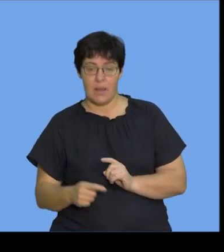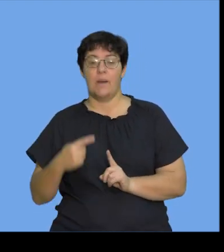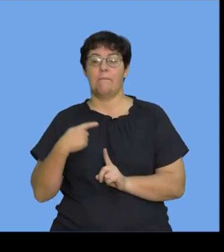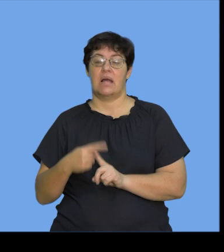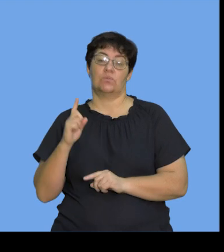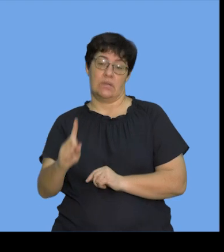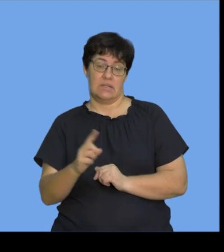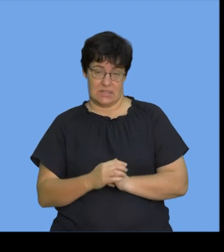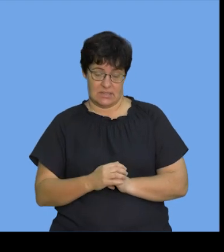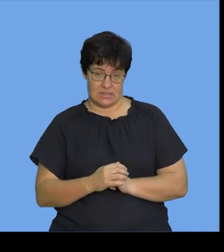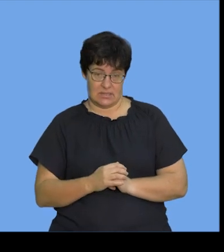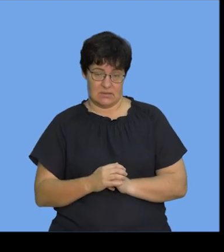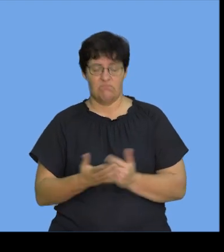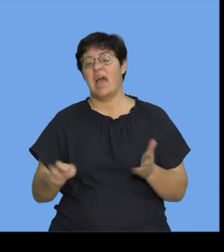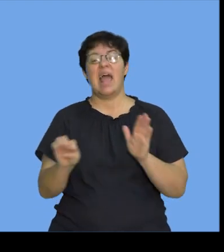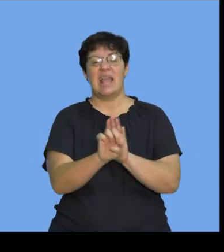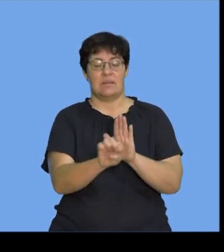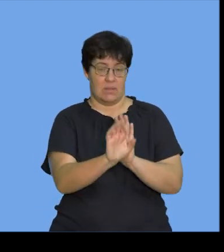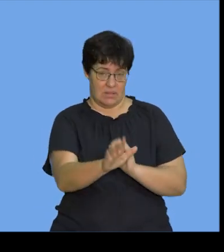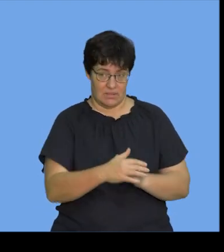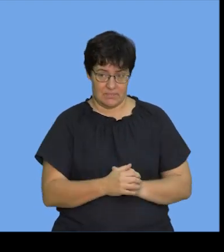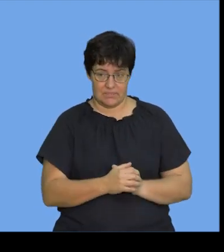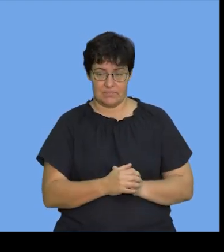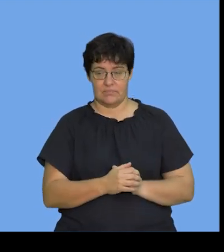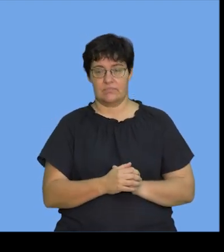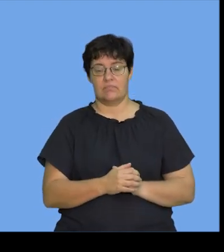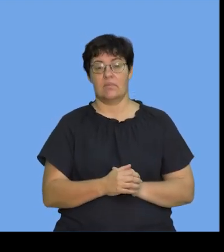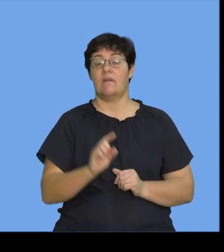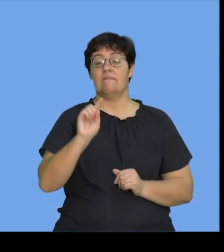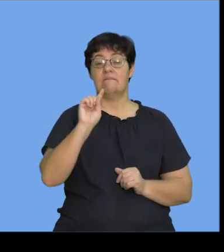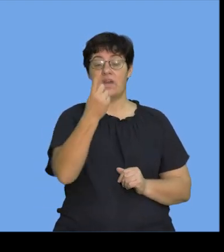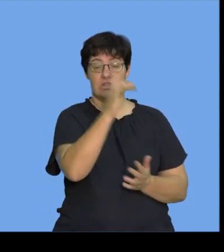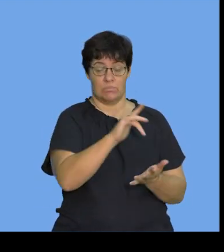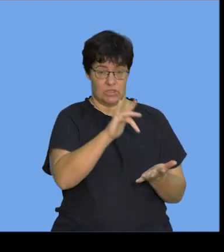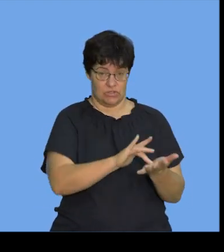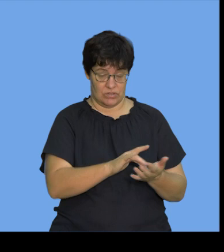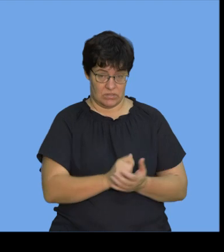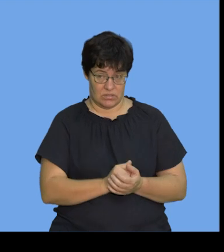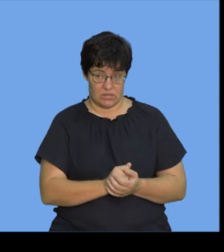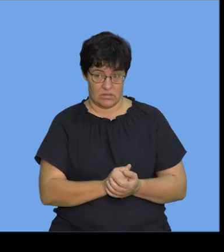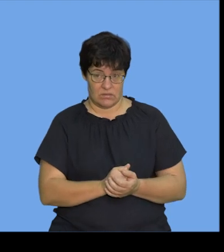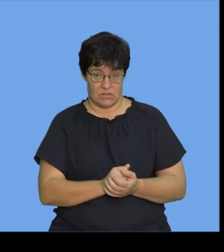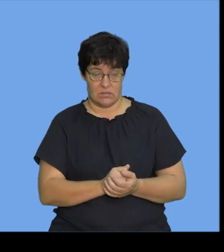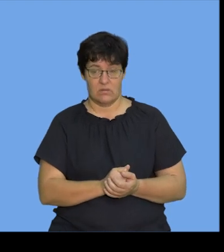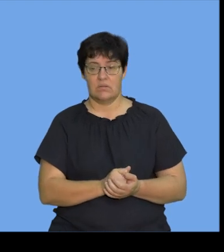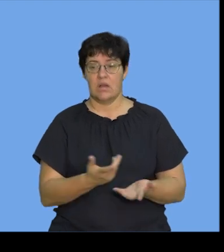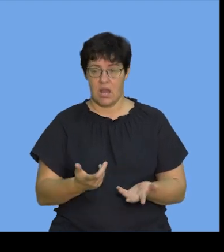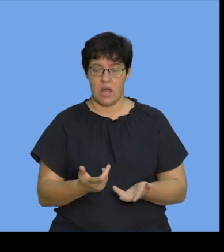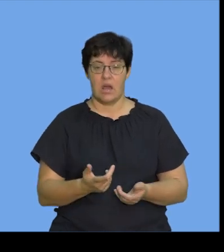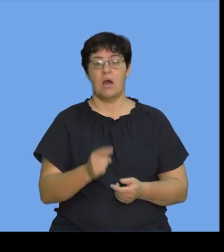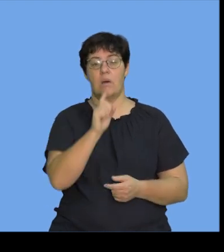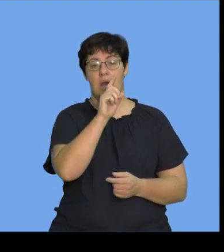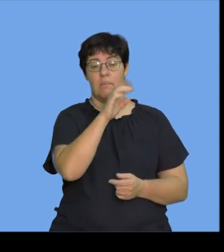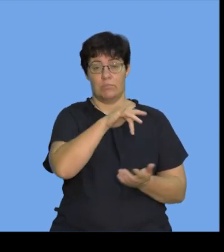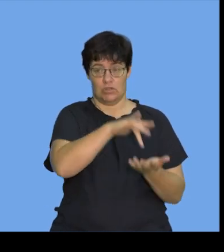1. Let's make an example with this. The first position or the first term is at position number